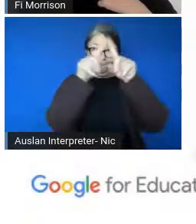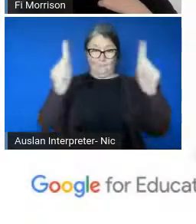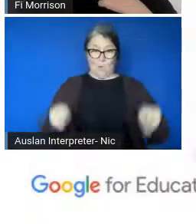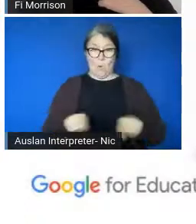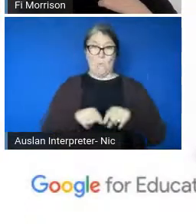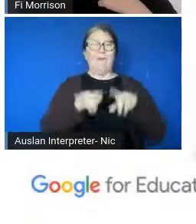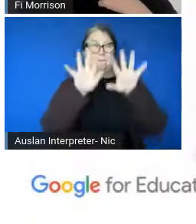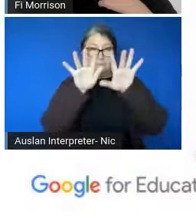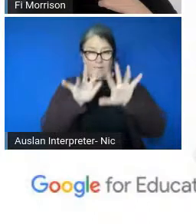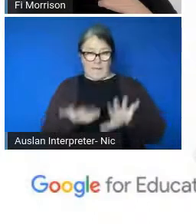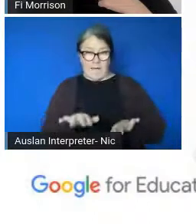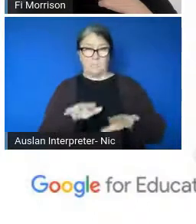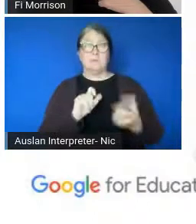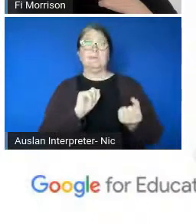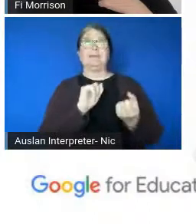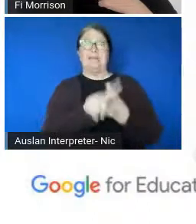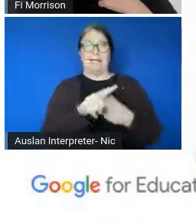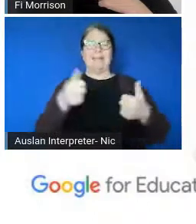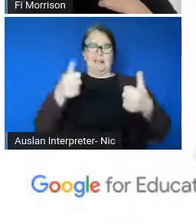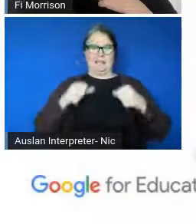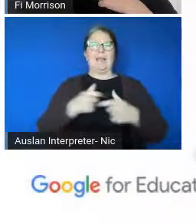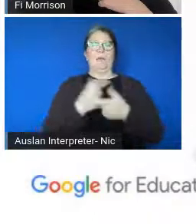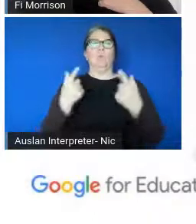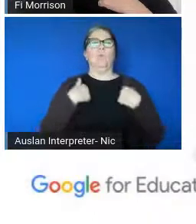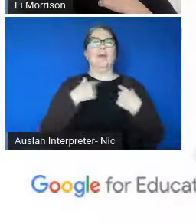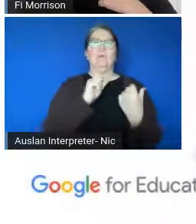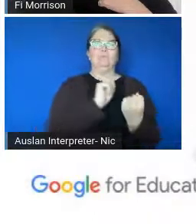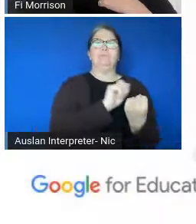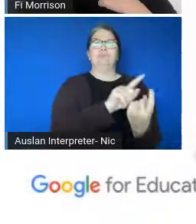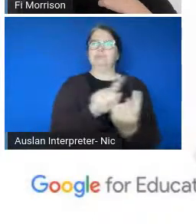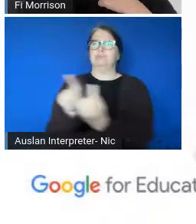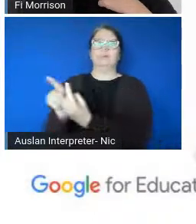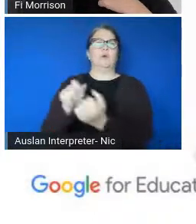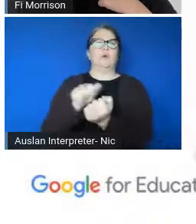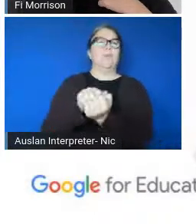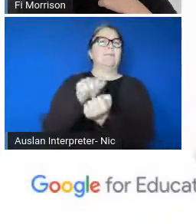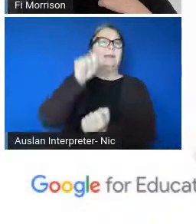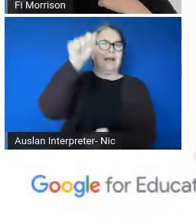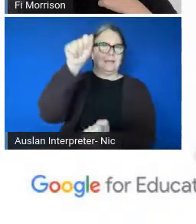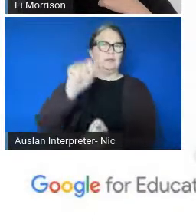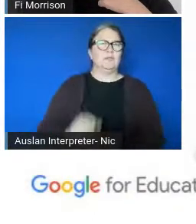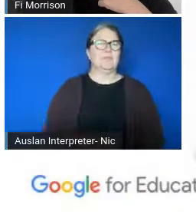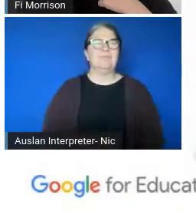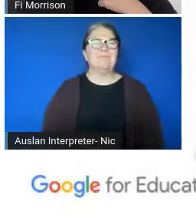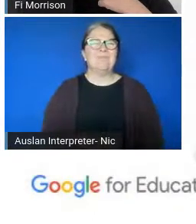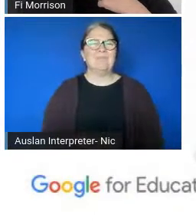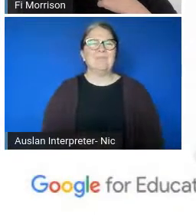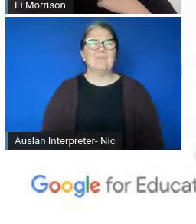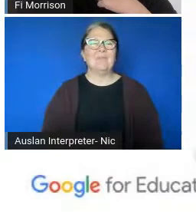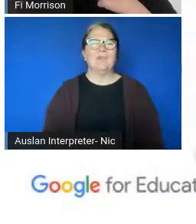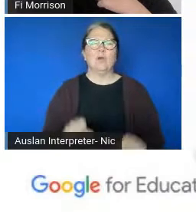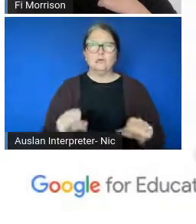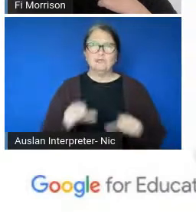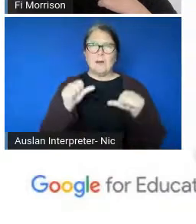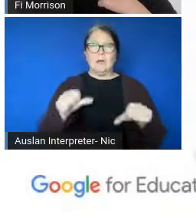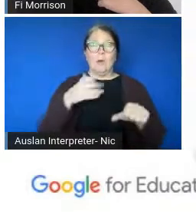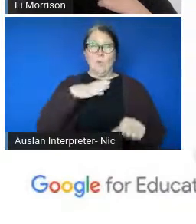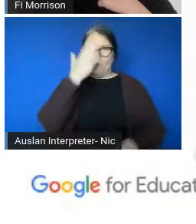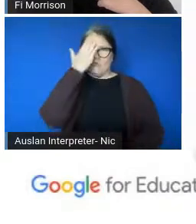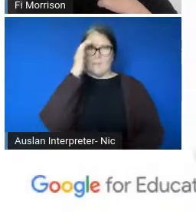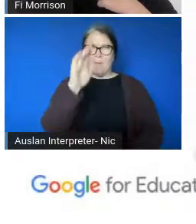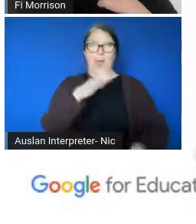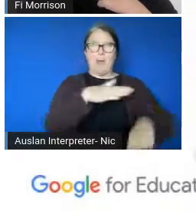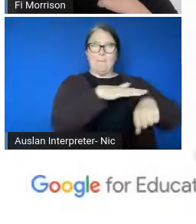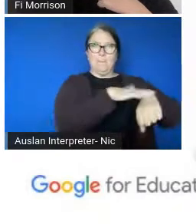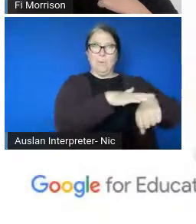the micro-credentials. So just in terms of our knowledge set, mindset, skill set, and tool set today, so remembering going